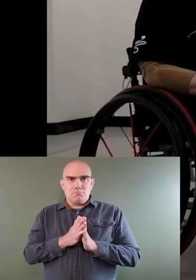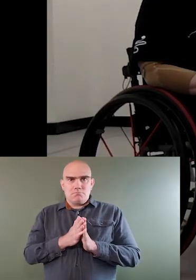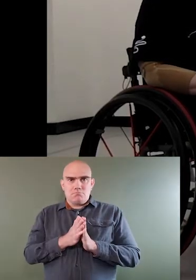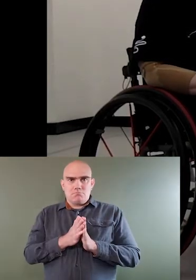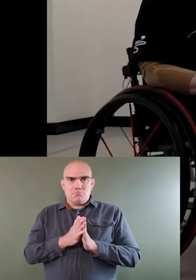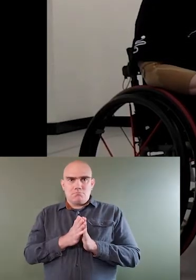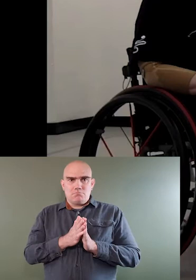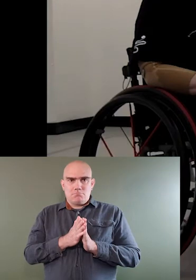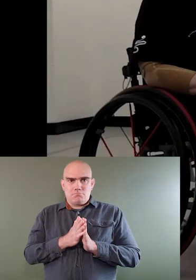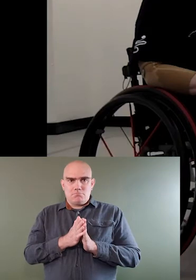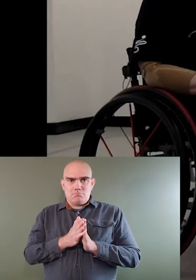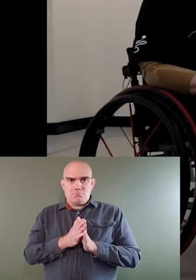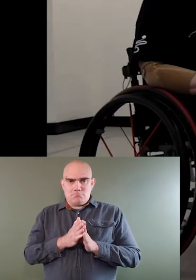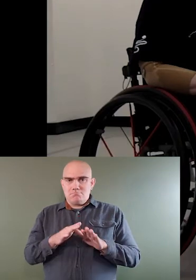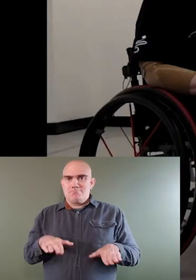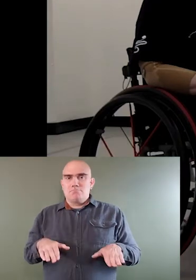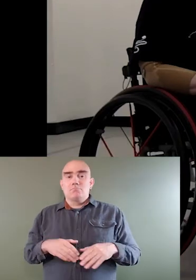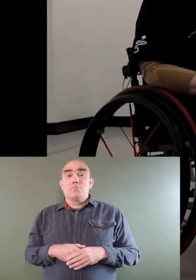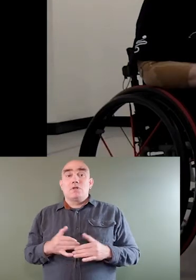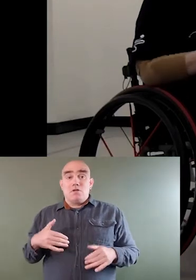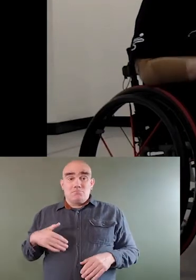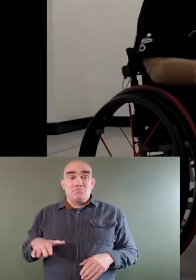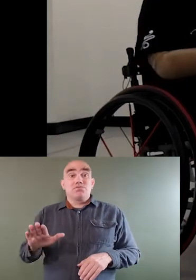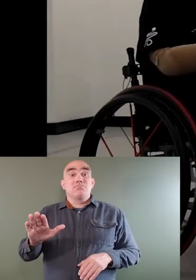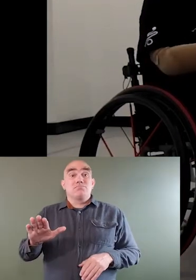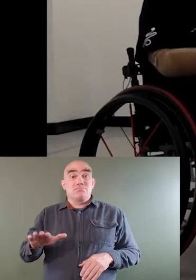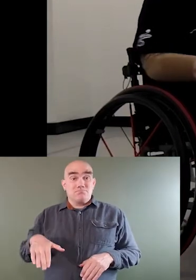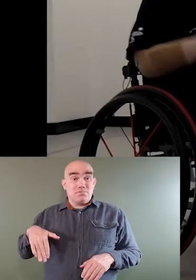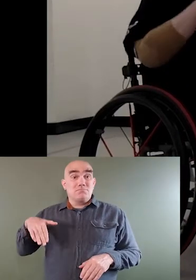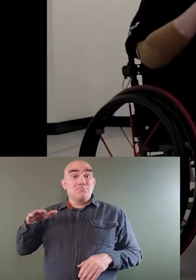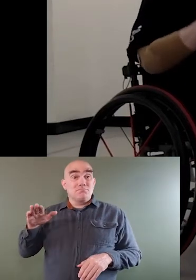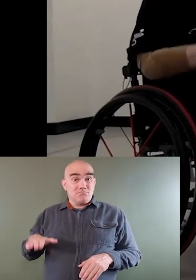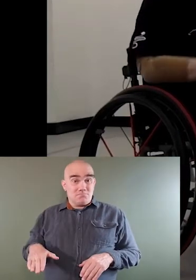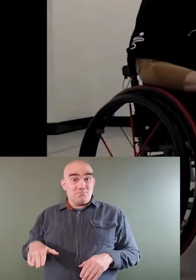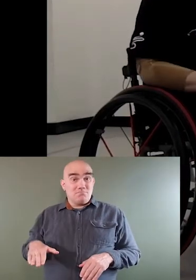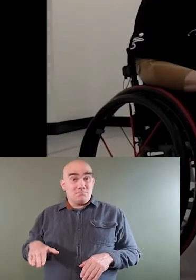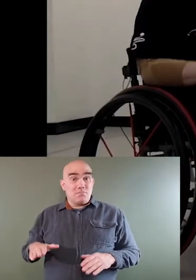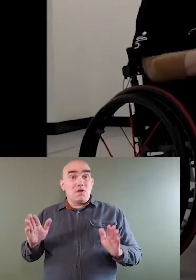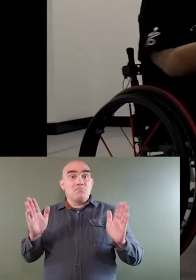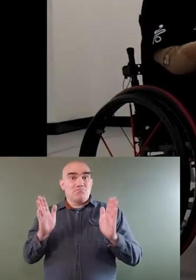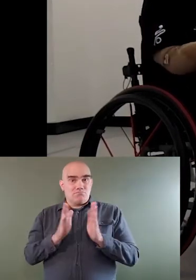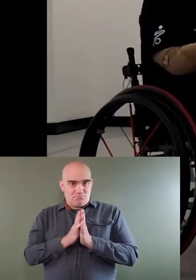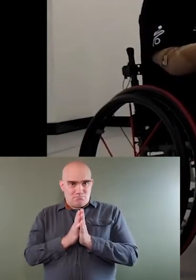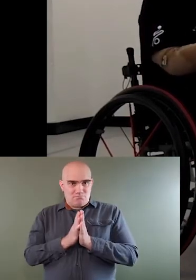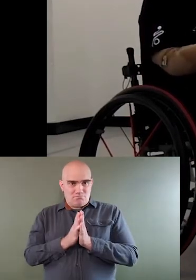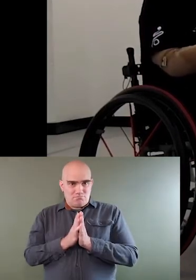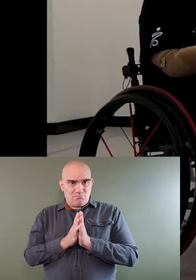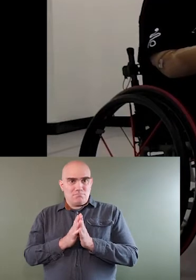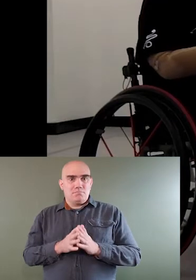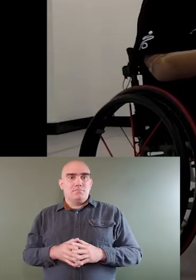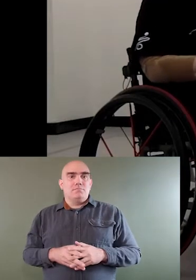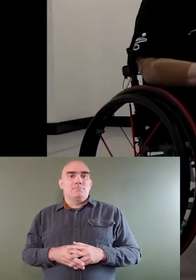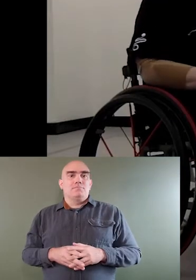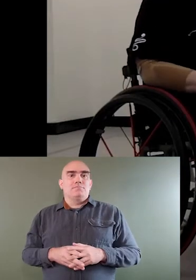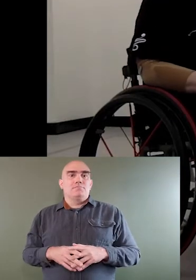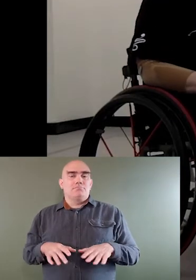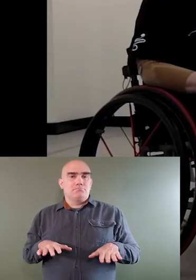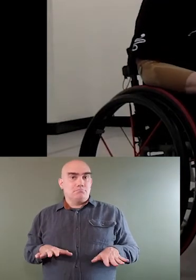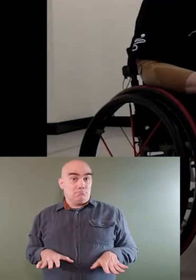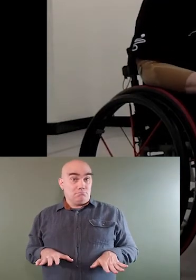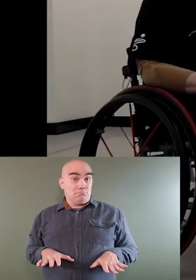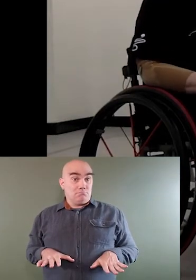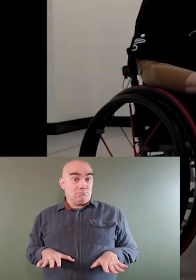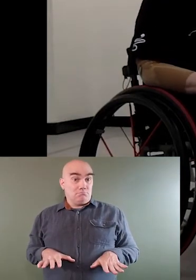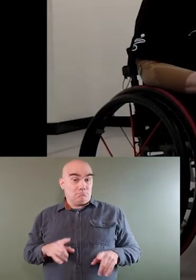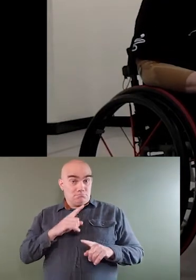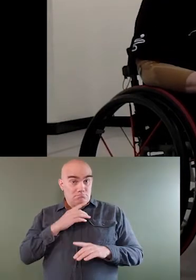with the clap, right? I do a shuffle, step, clap. Softly put your hands down and